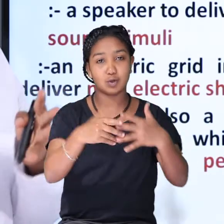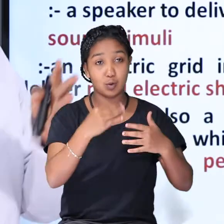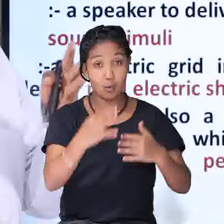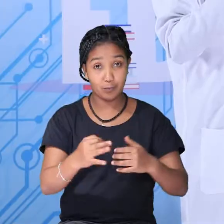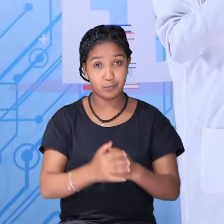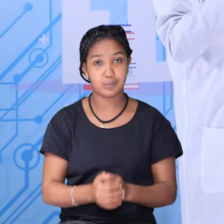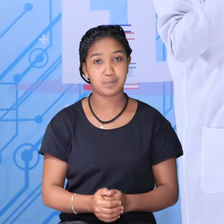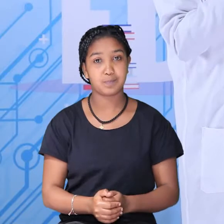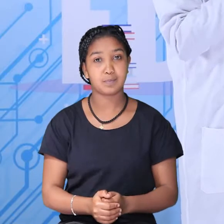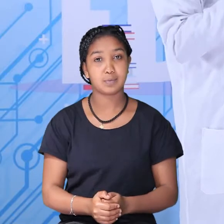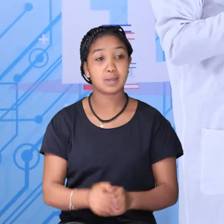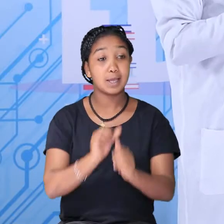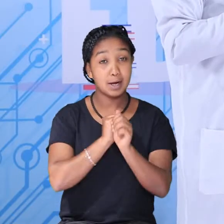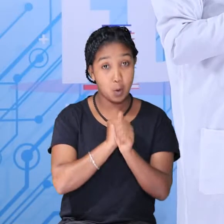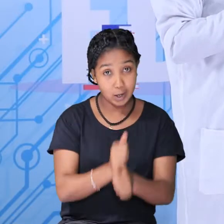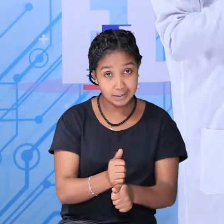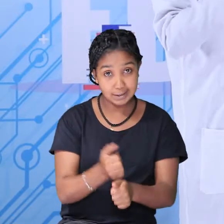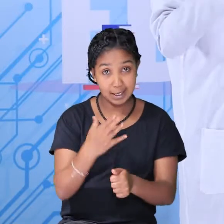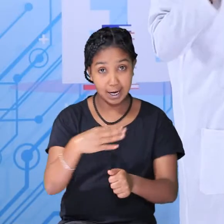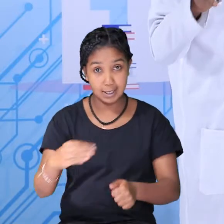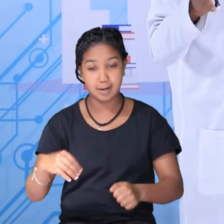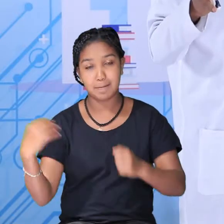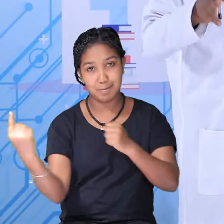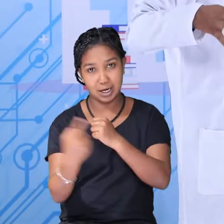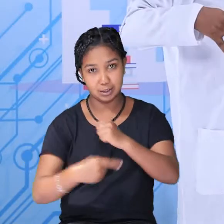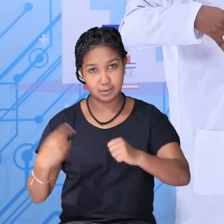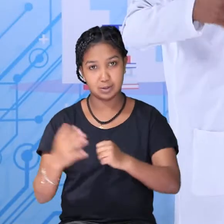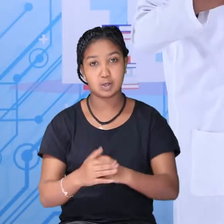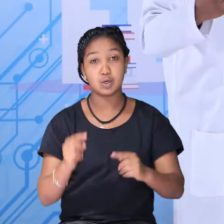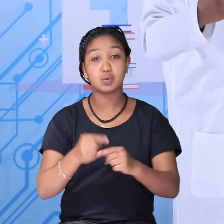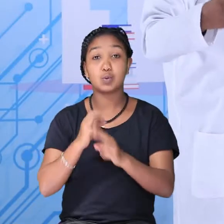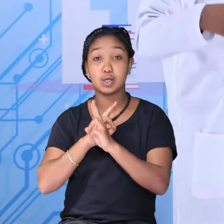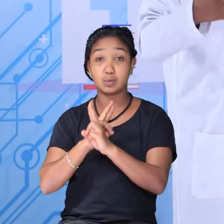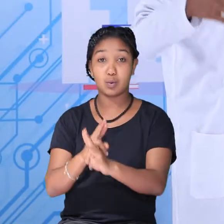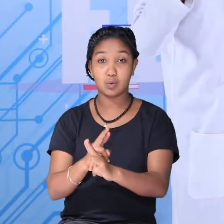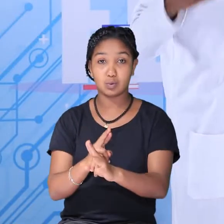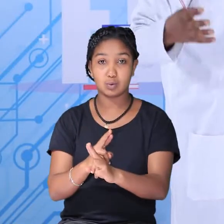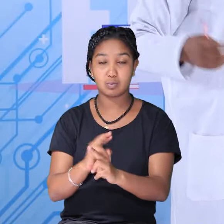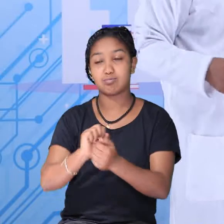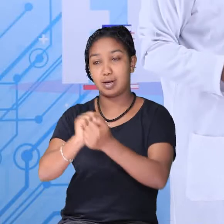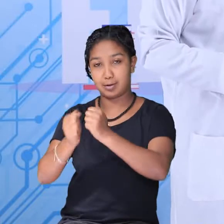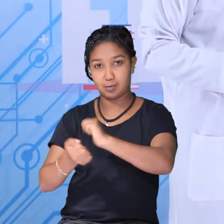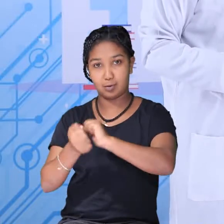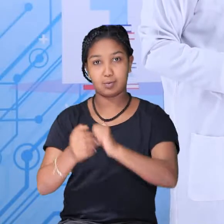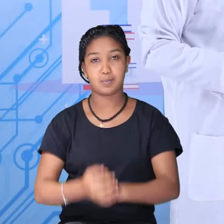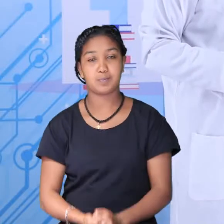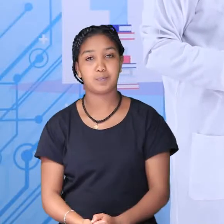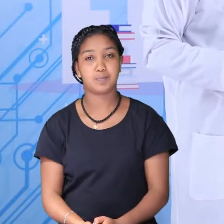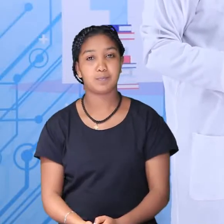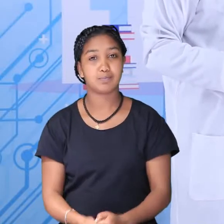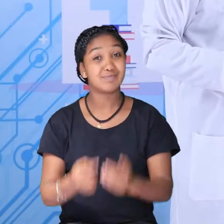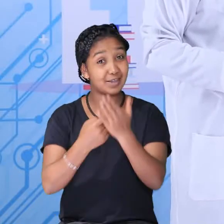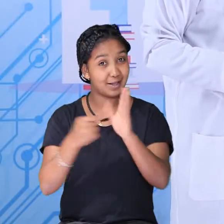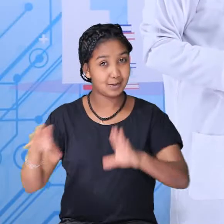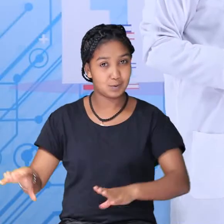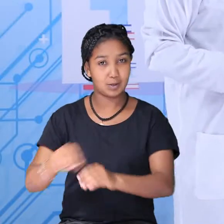of rewards and punishments to respond to a given stimuli. Is it